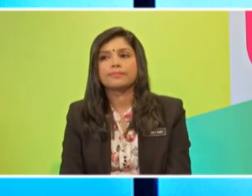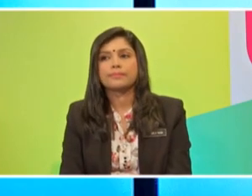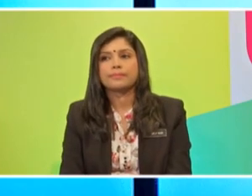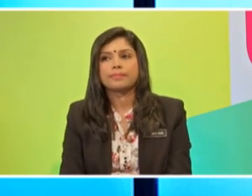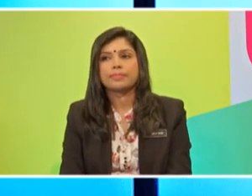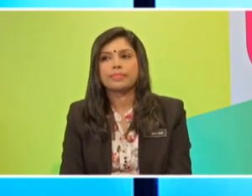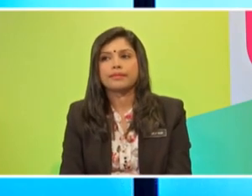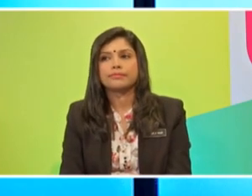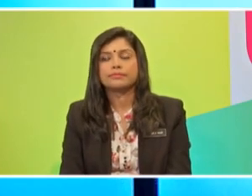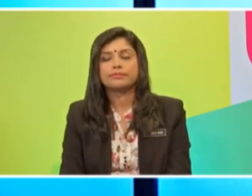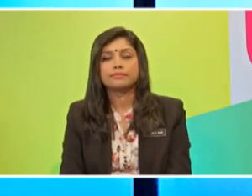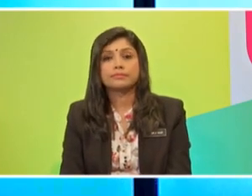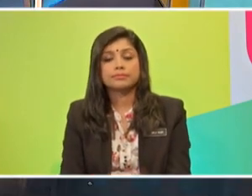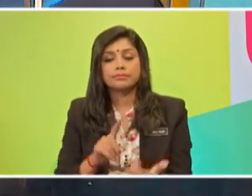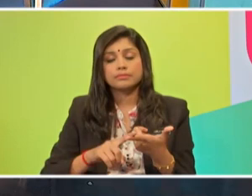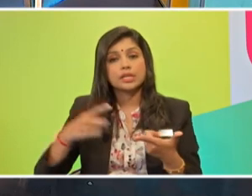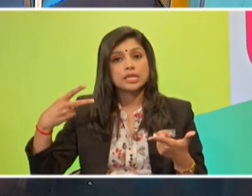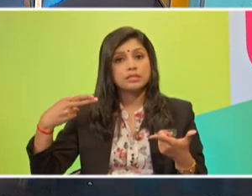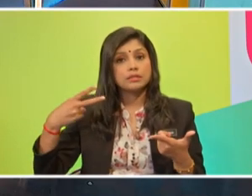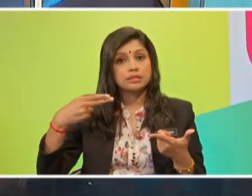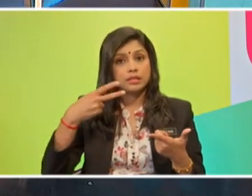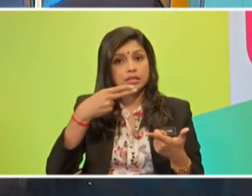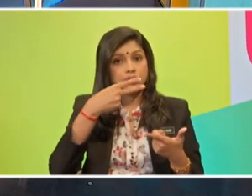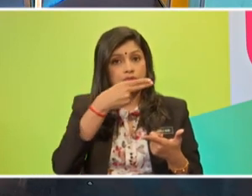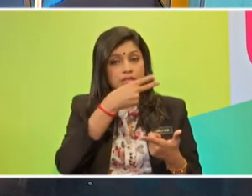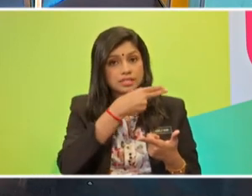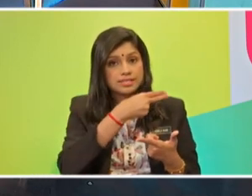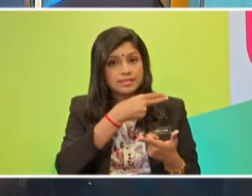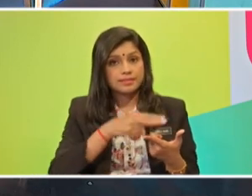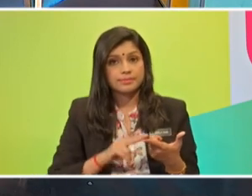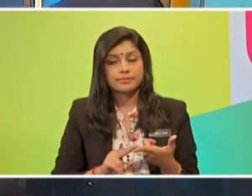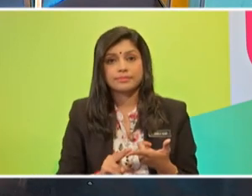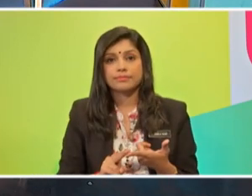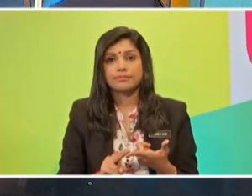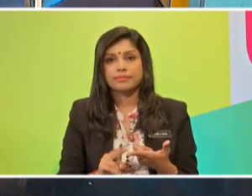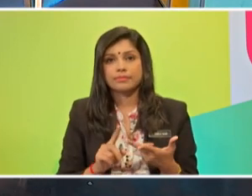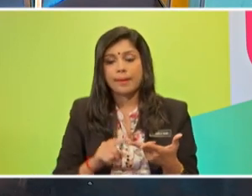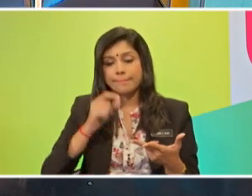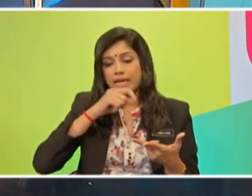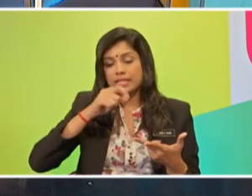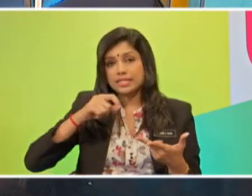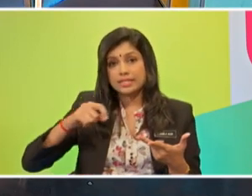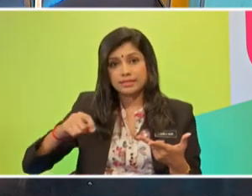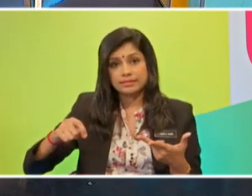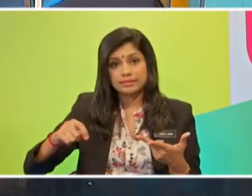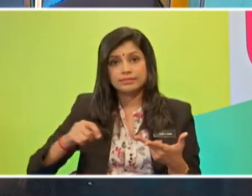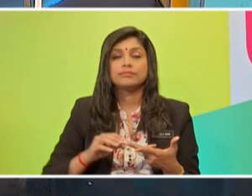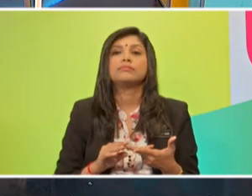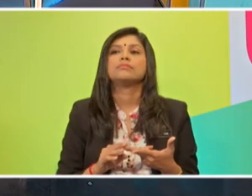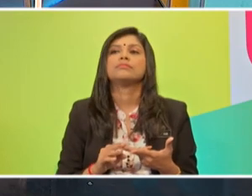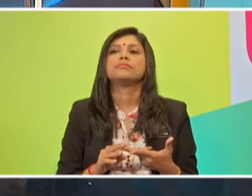then we need a pair of scissors. Okay, we need a pencil. Okay.